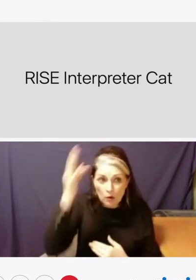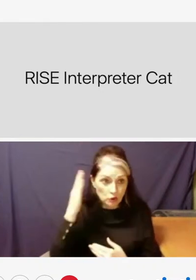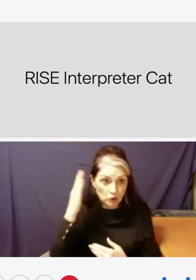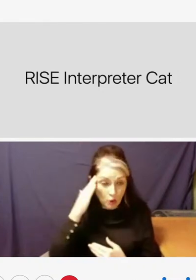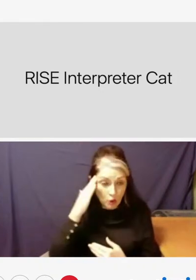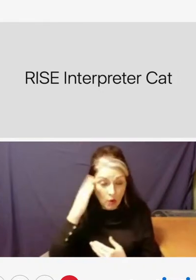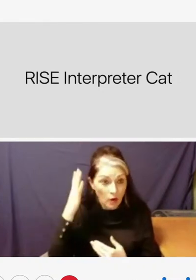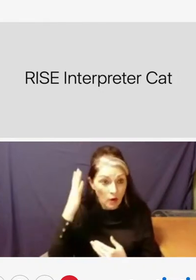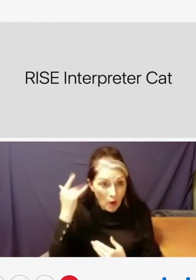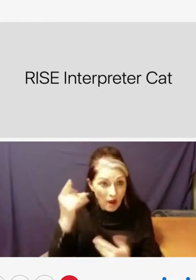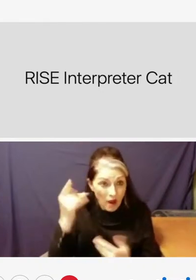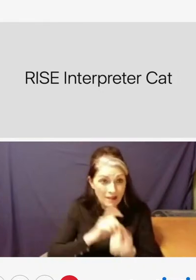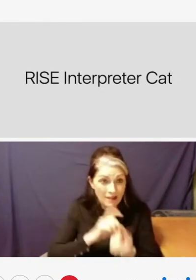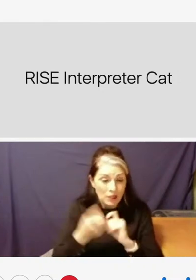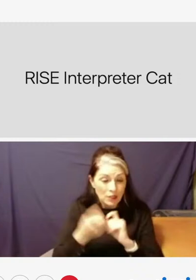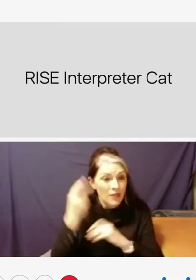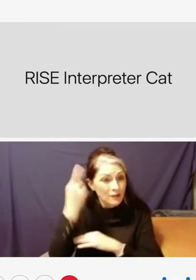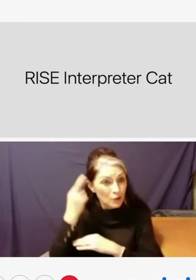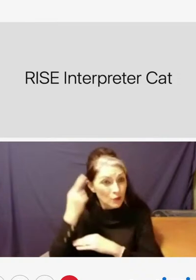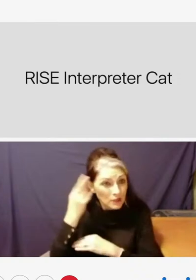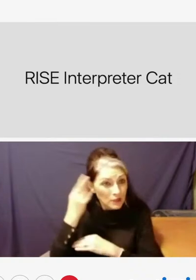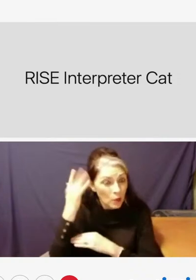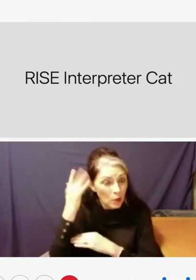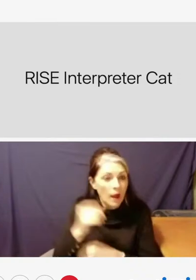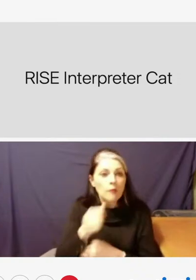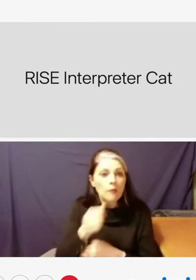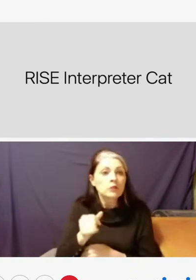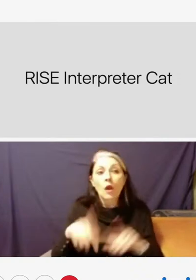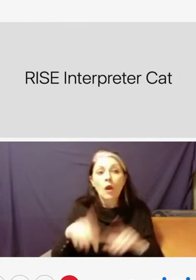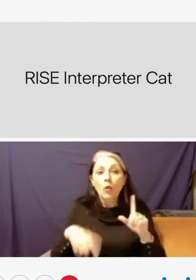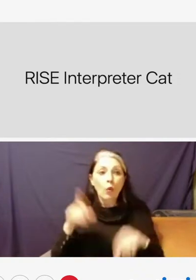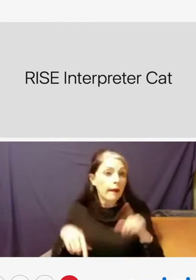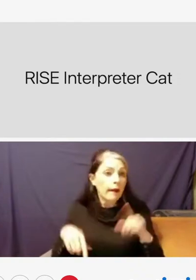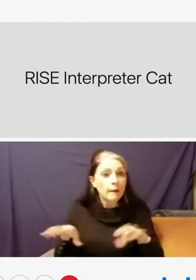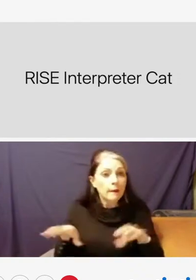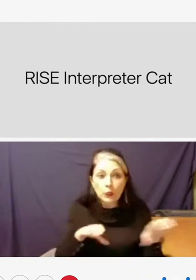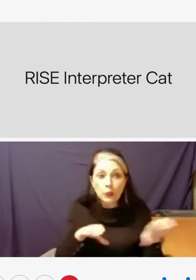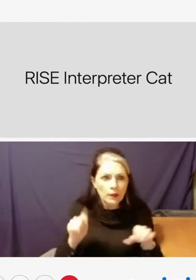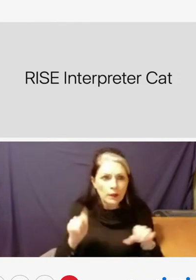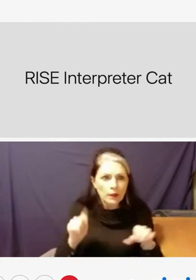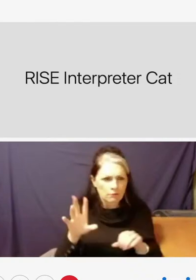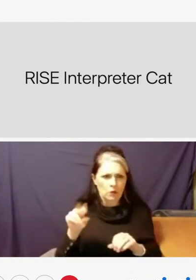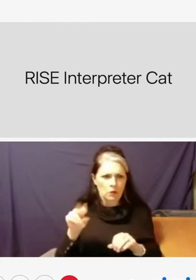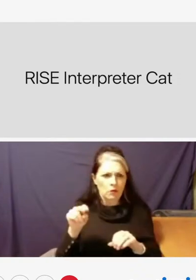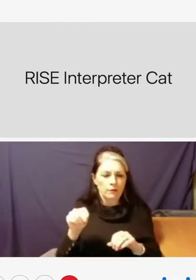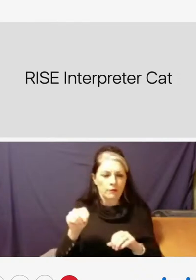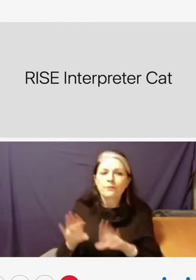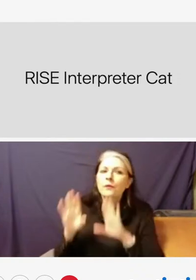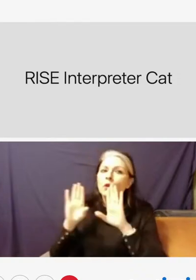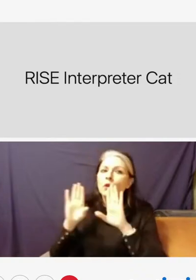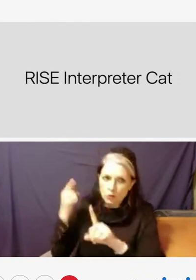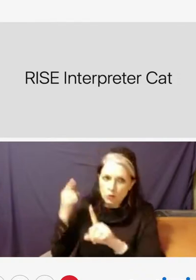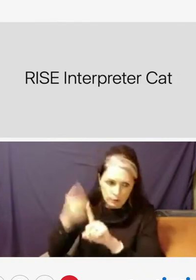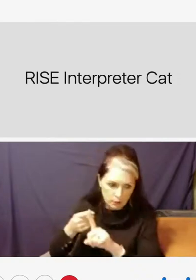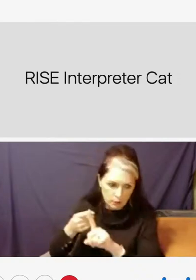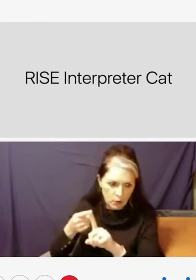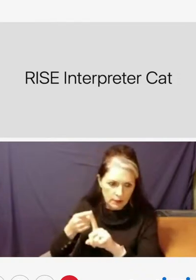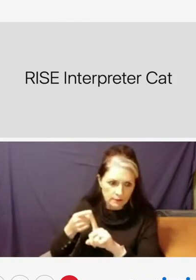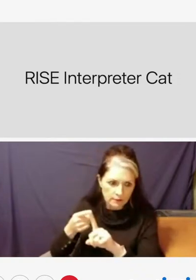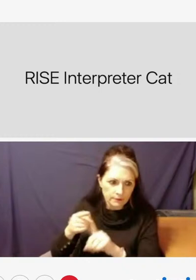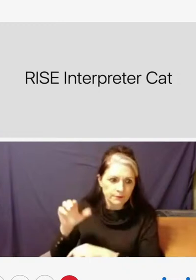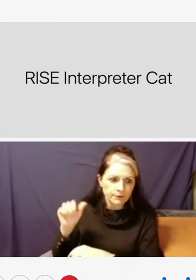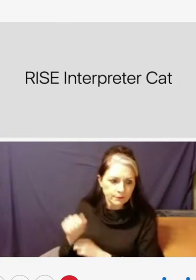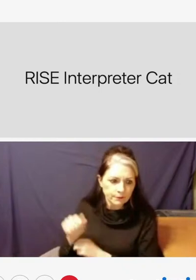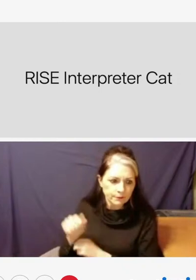a reason why we're doing it we're not just doing it to do it yeah great Point Miss AO a couple of things I I do I do